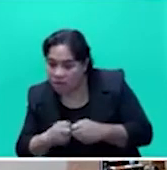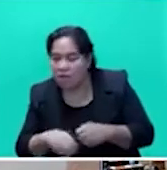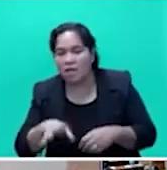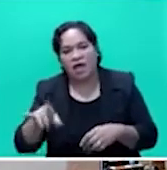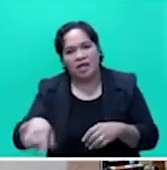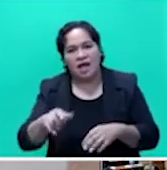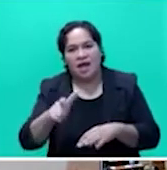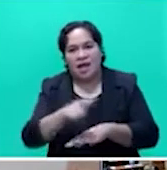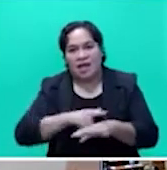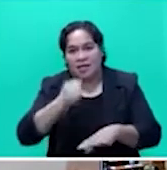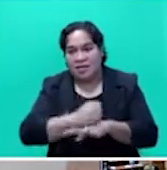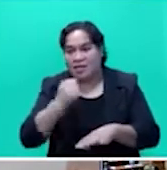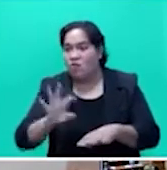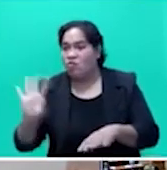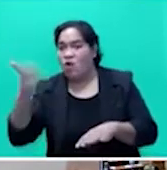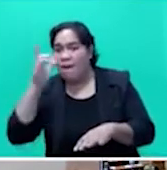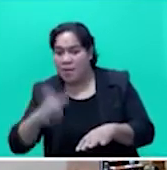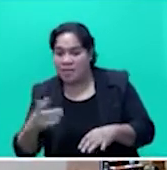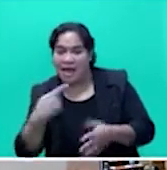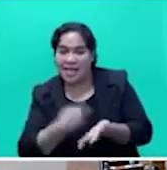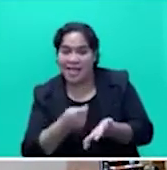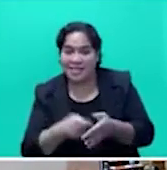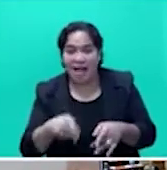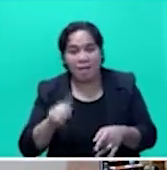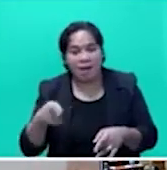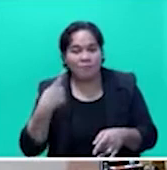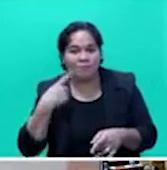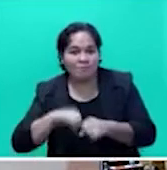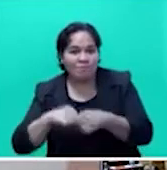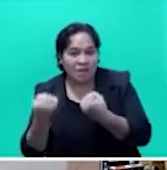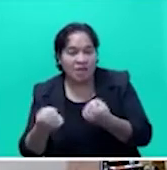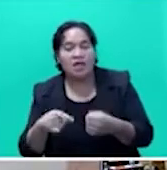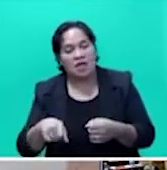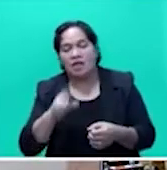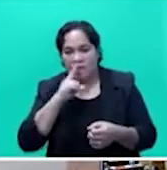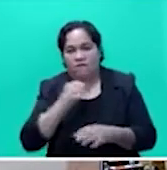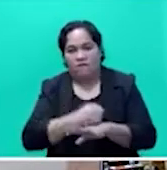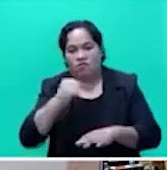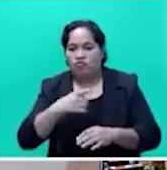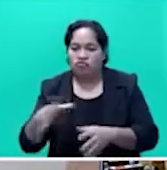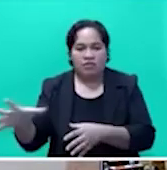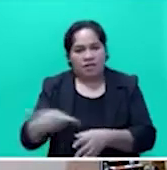is found in breach of any terms and conditions of the lease, whether or not there's a mortgage registered on the lease.